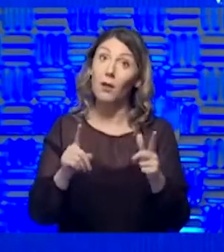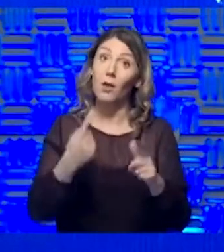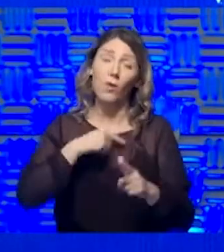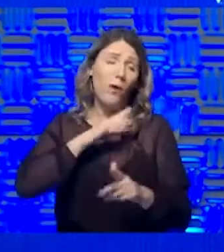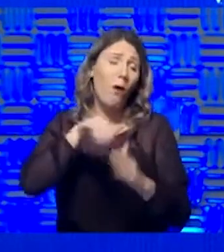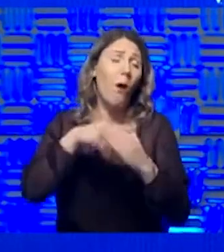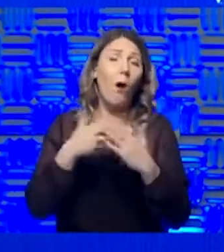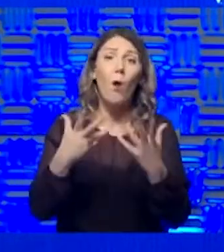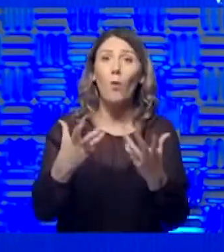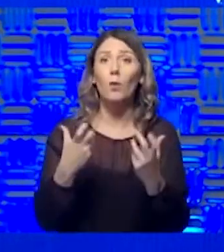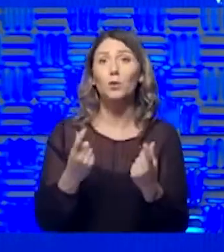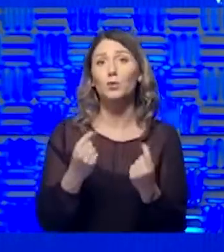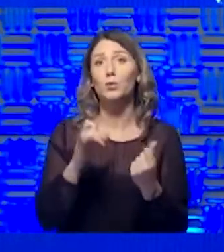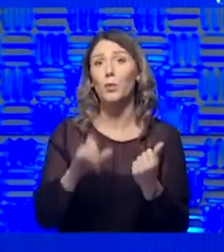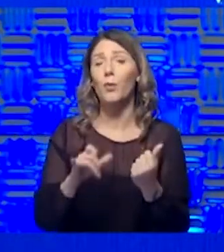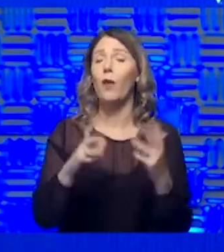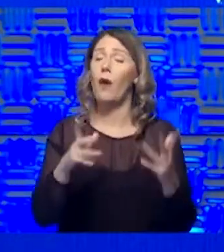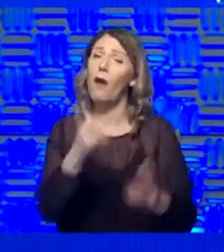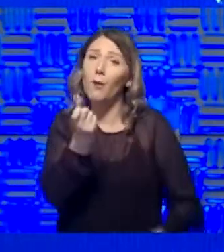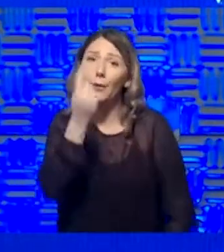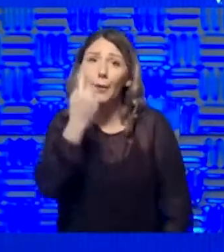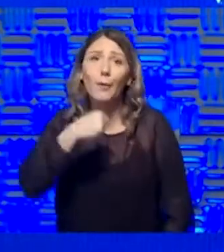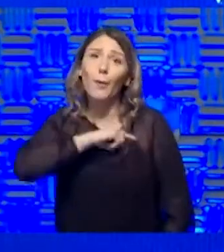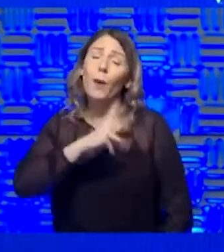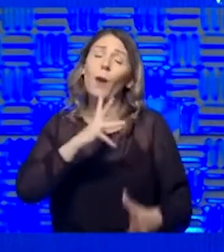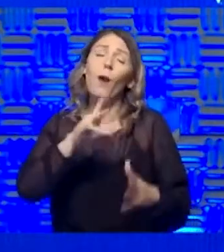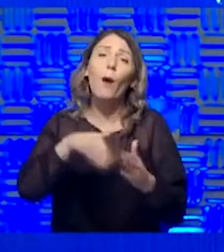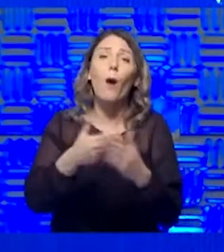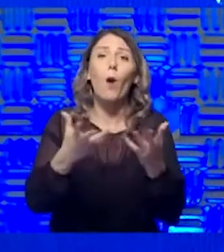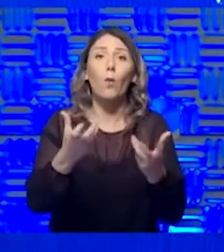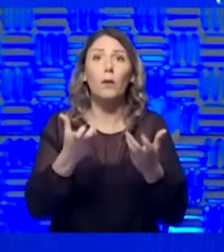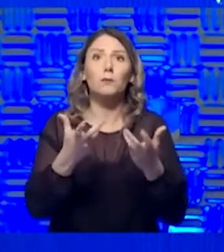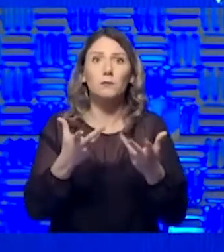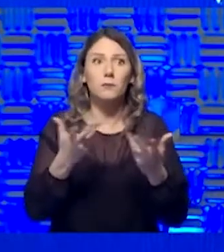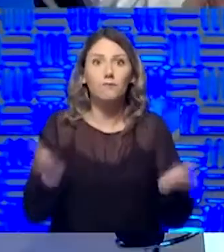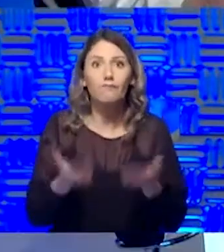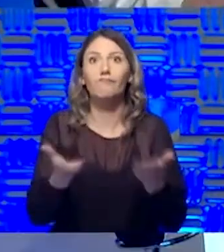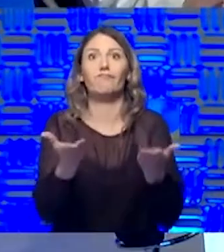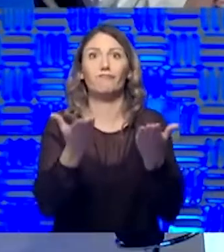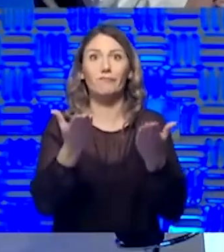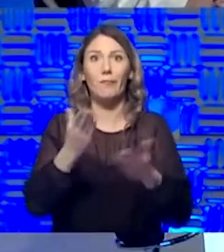want to do. Because make no mistake, we all want to accelerate the amount of testing available.